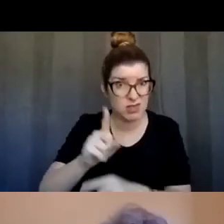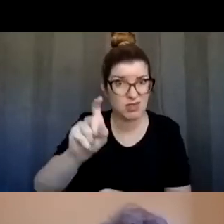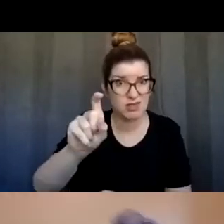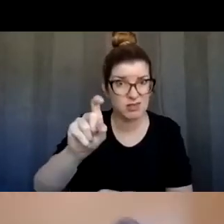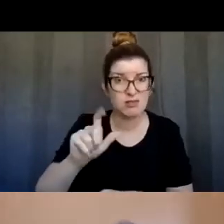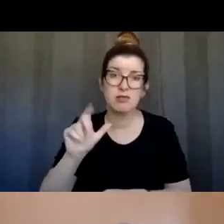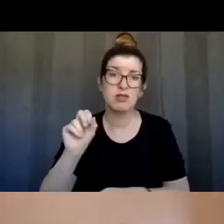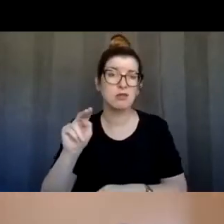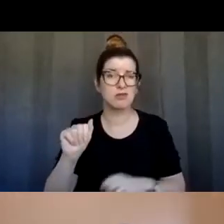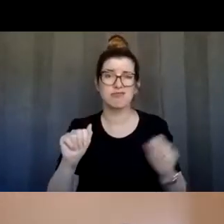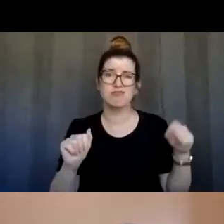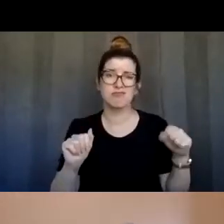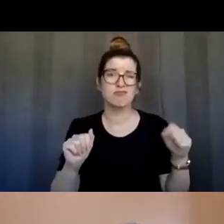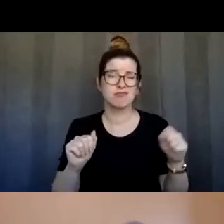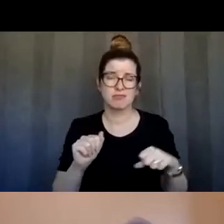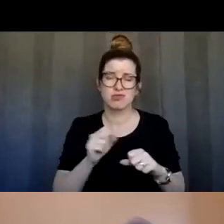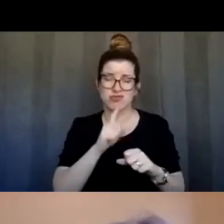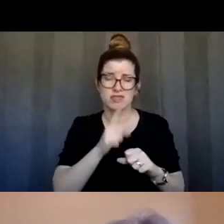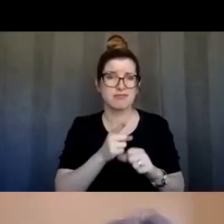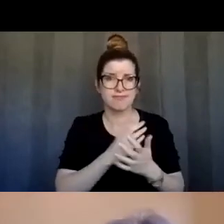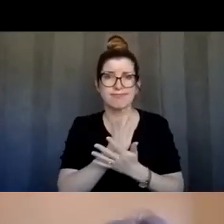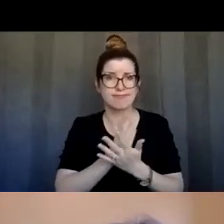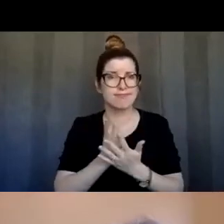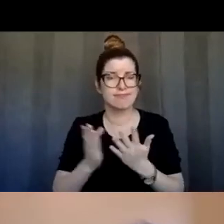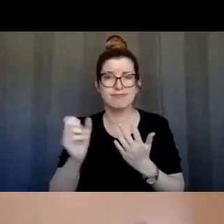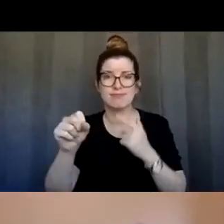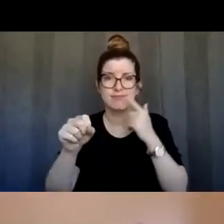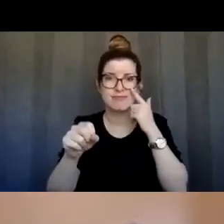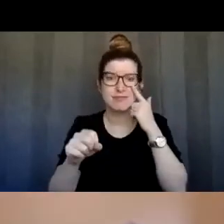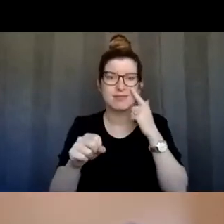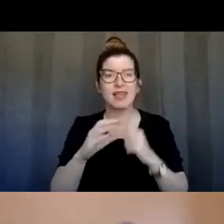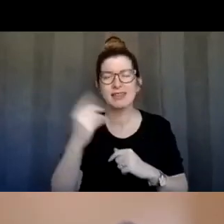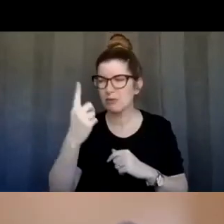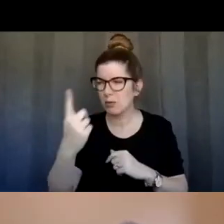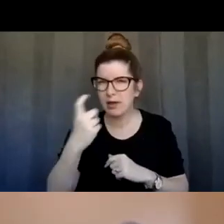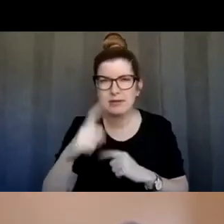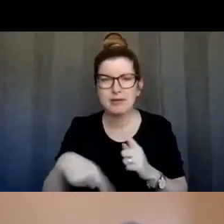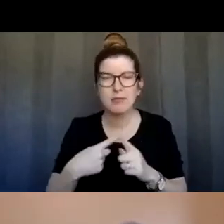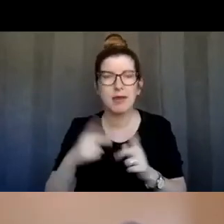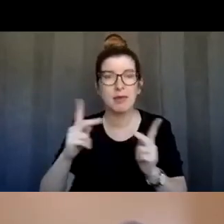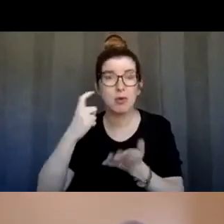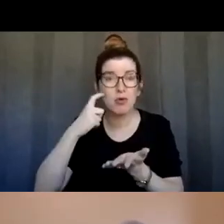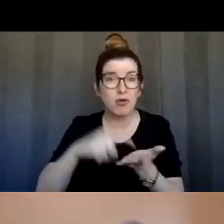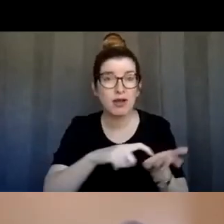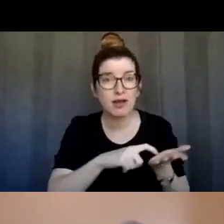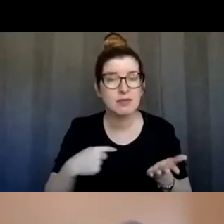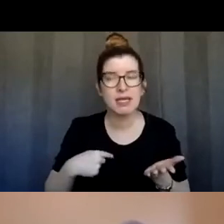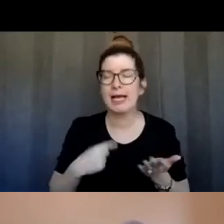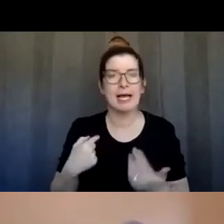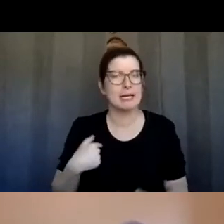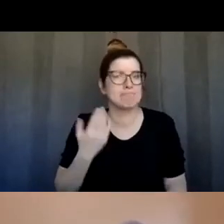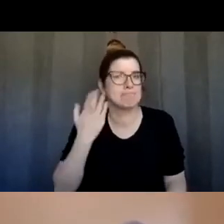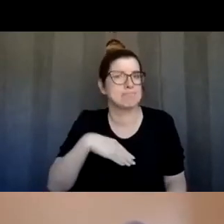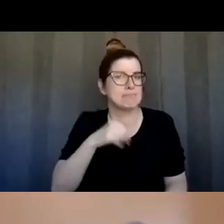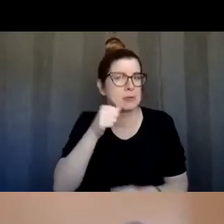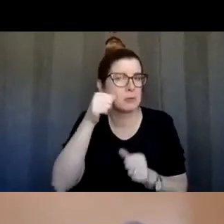Right, it was. And I think you asked me something about being recognized. I don't remember anybody